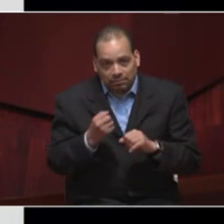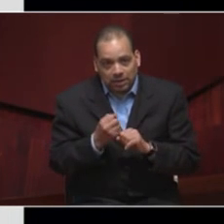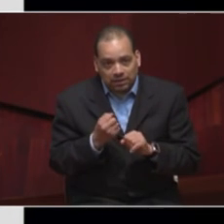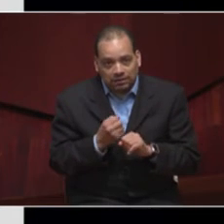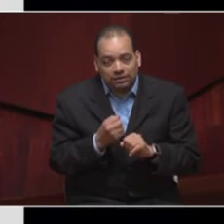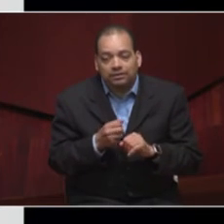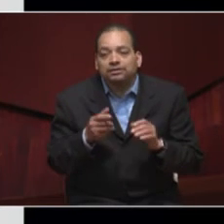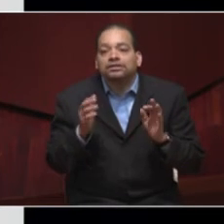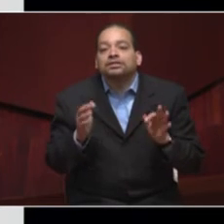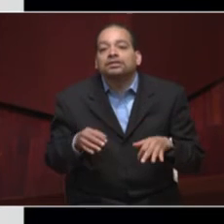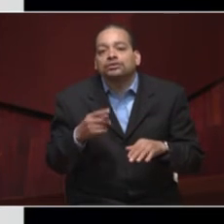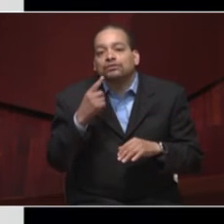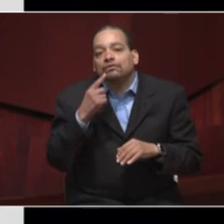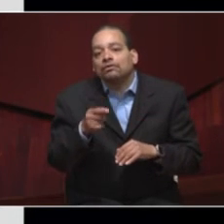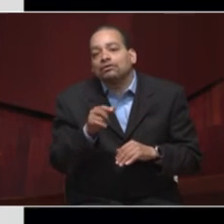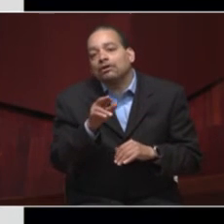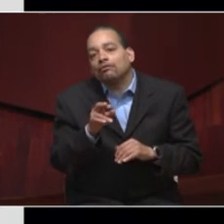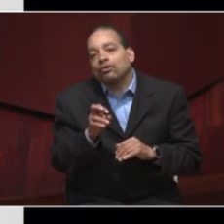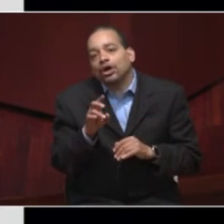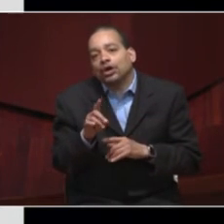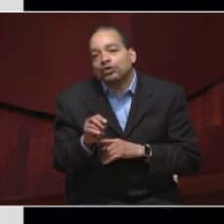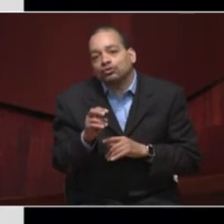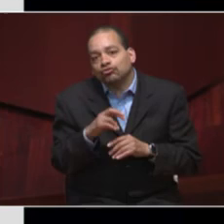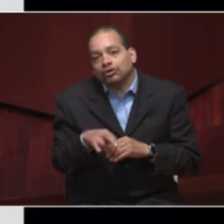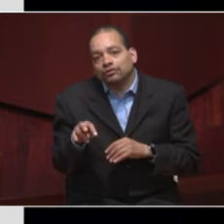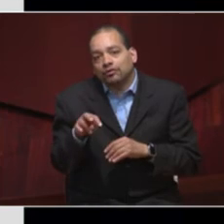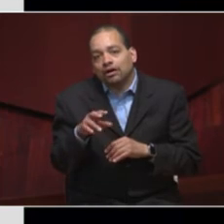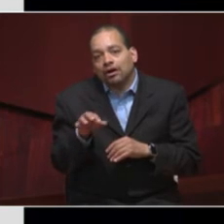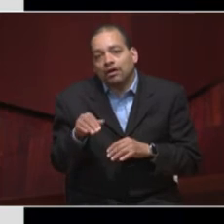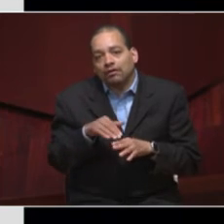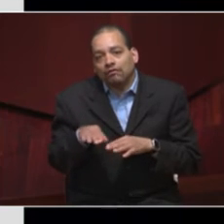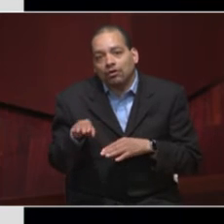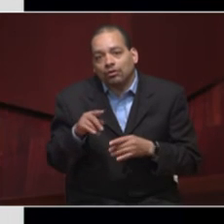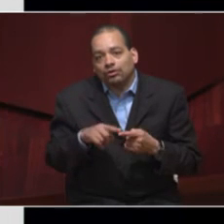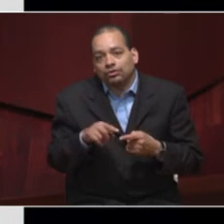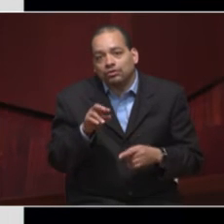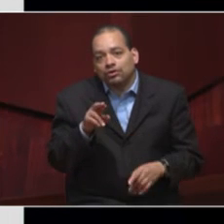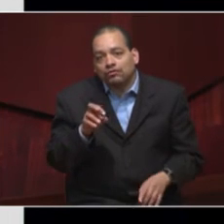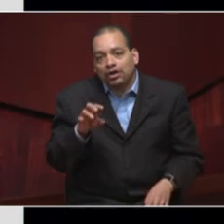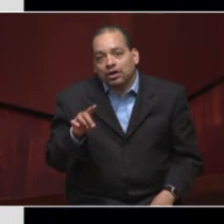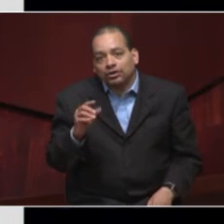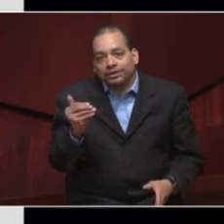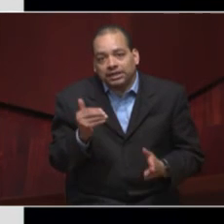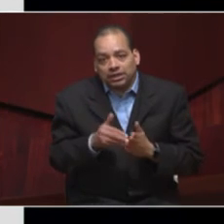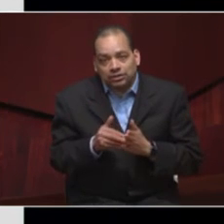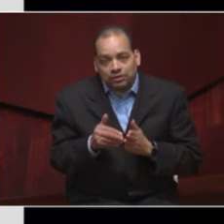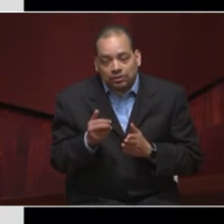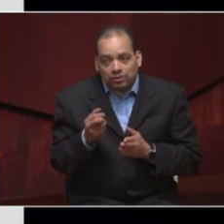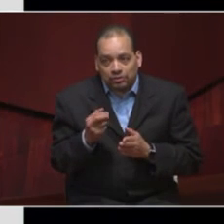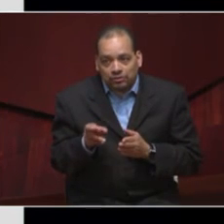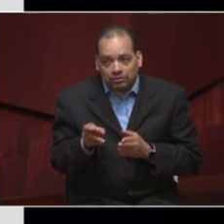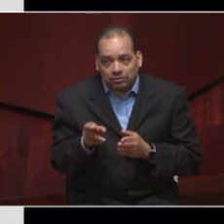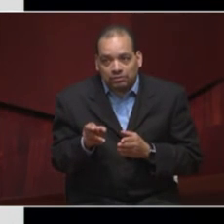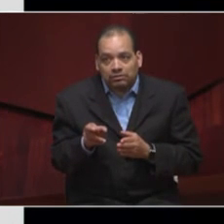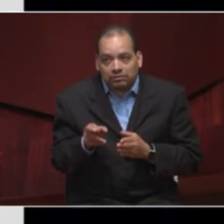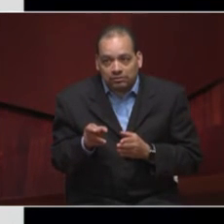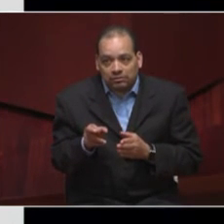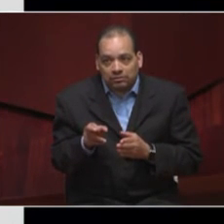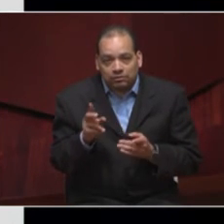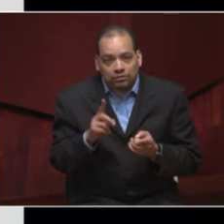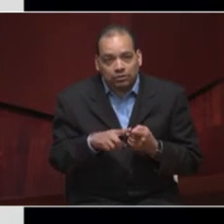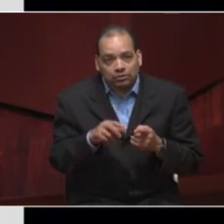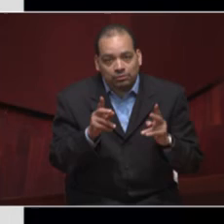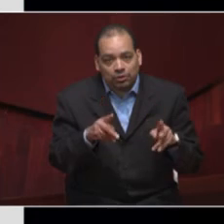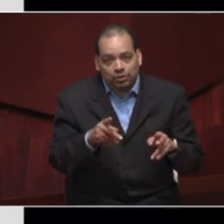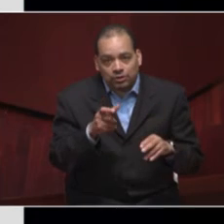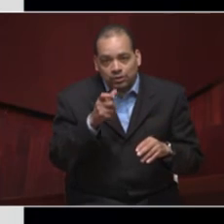new records transfer and then forward it along to the record center, or perhaps pass it back to the person who created it, and they can